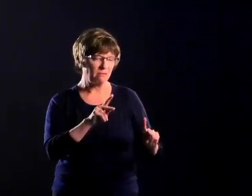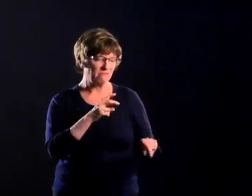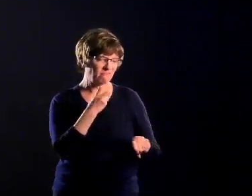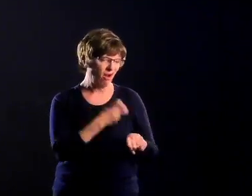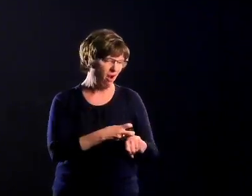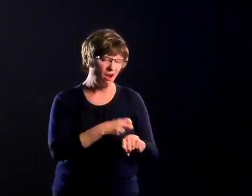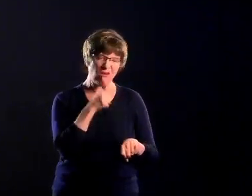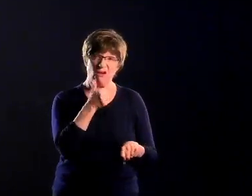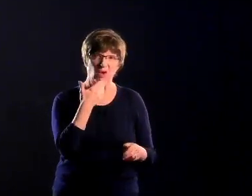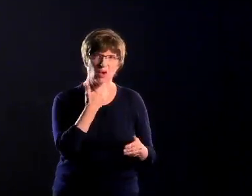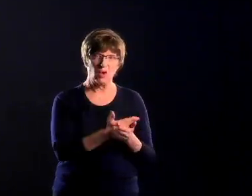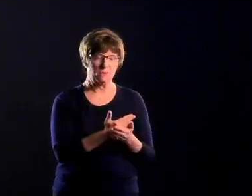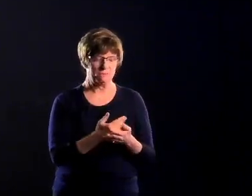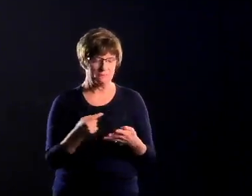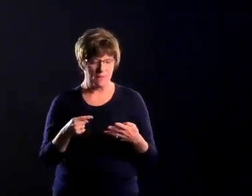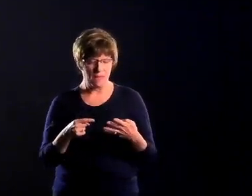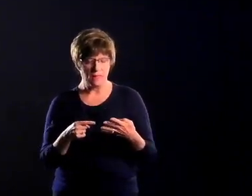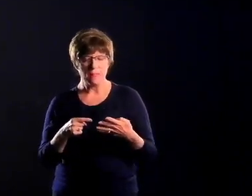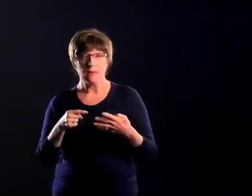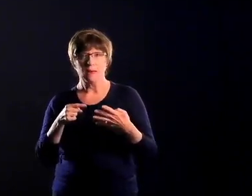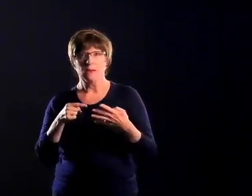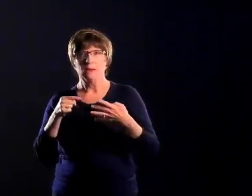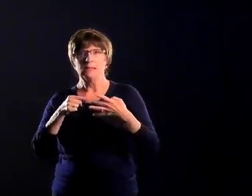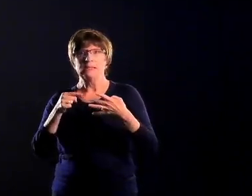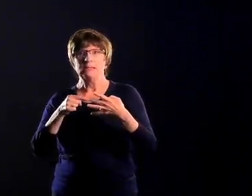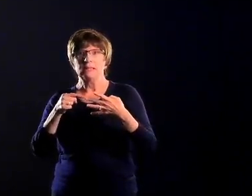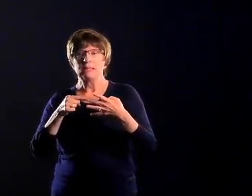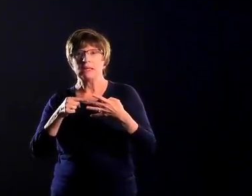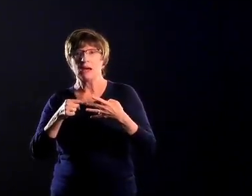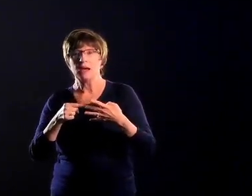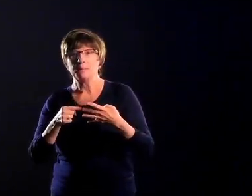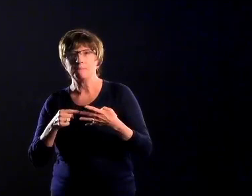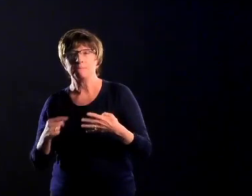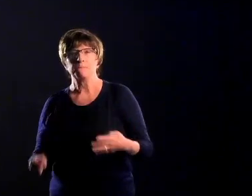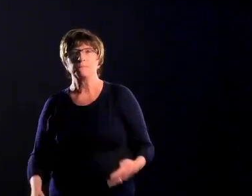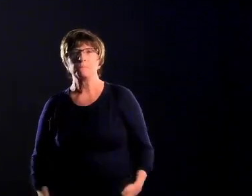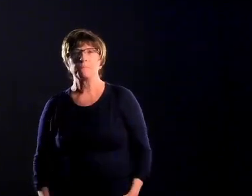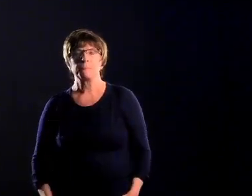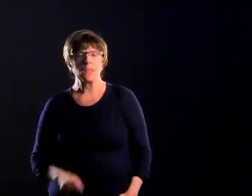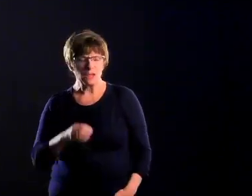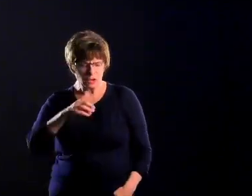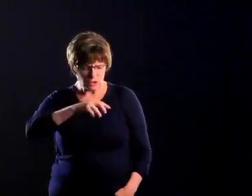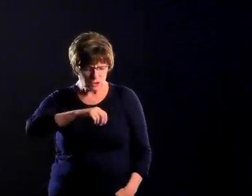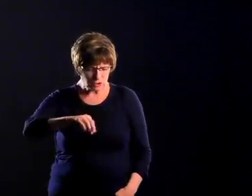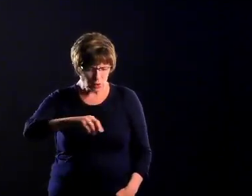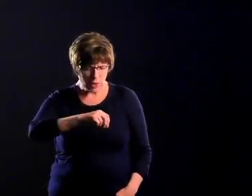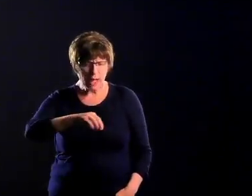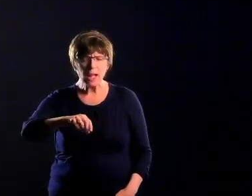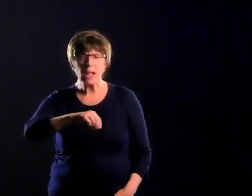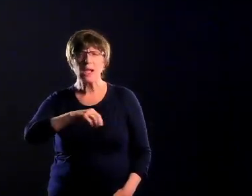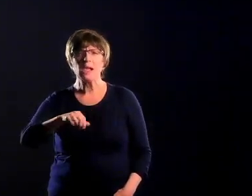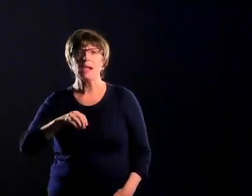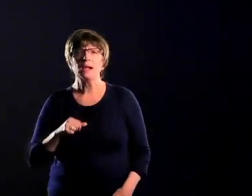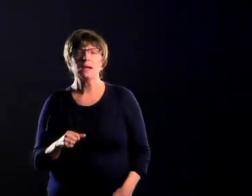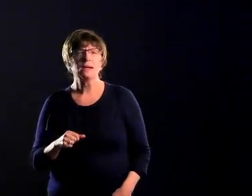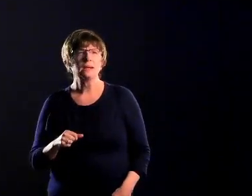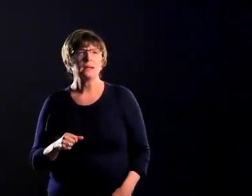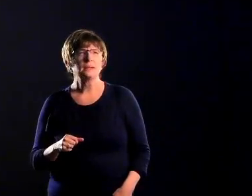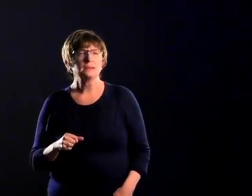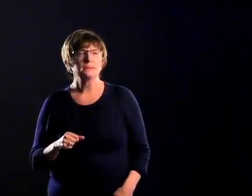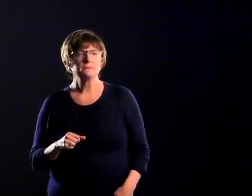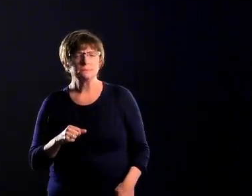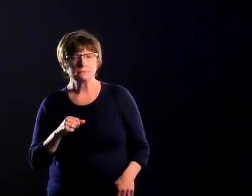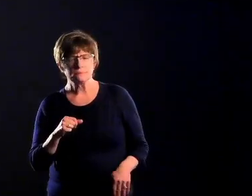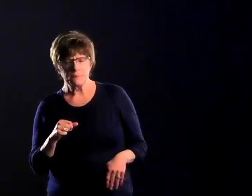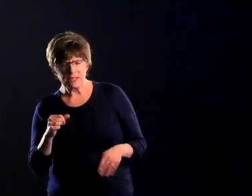place. He goes on to say then there's a second kind of place where that soil is there, and it's beyond what the path